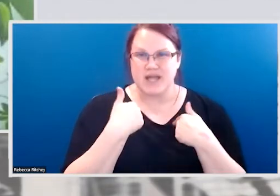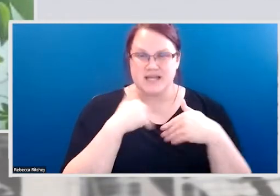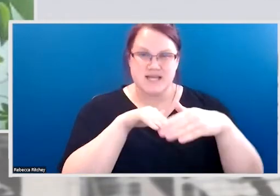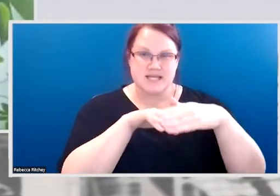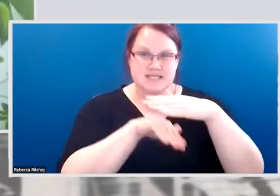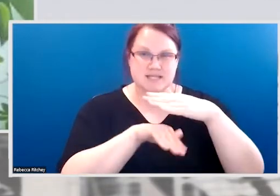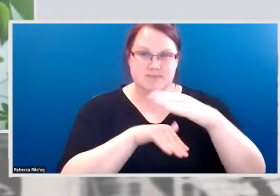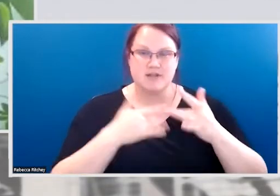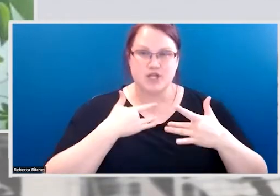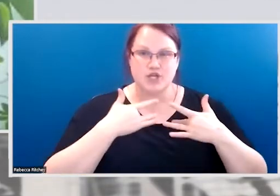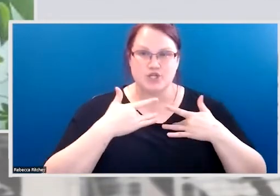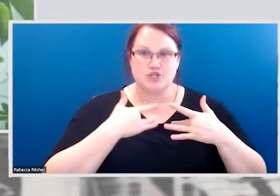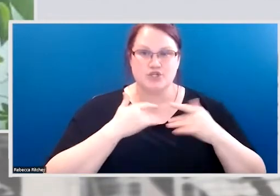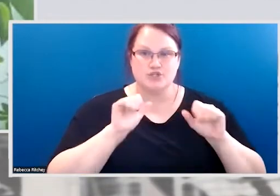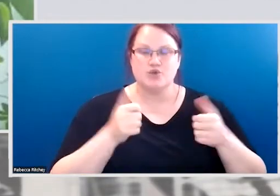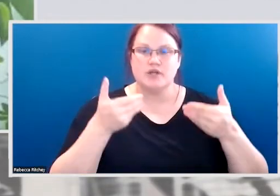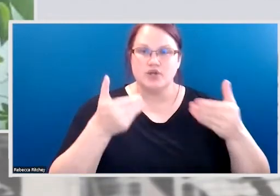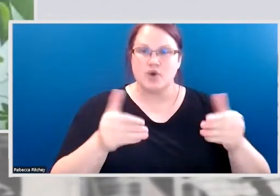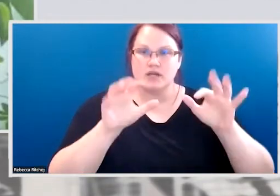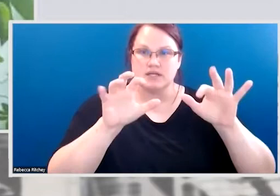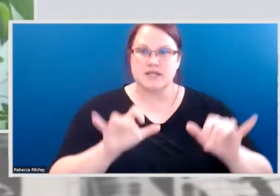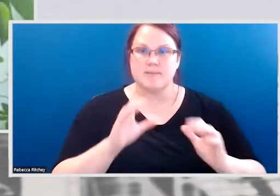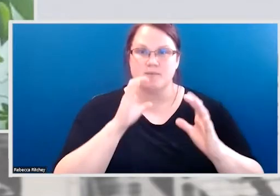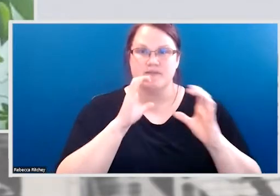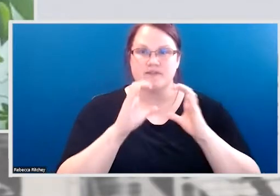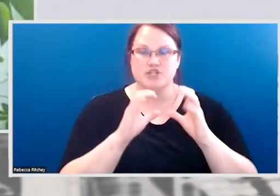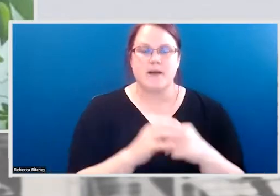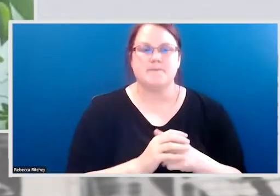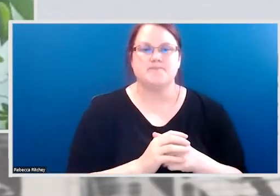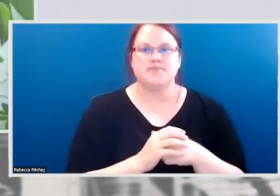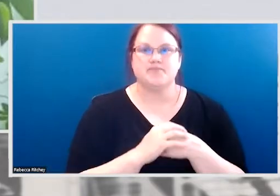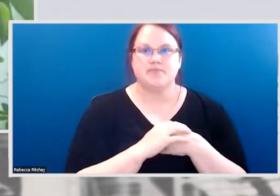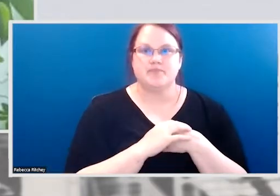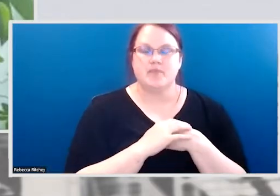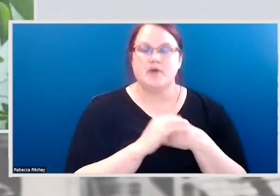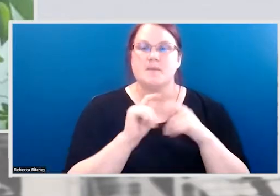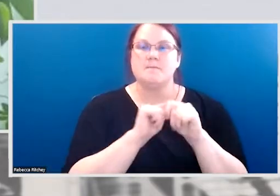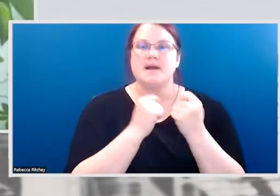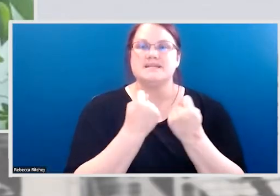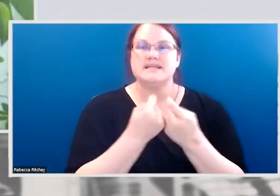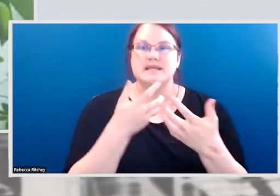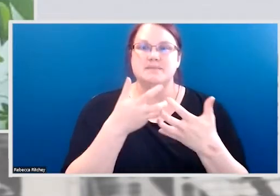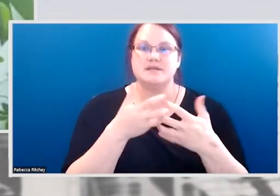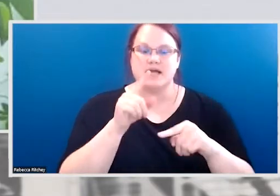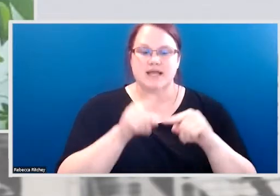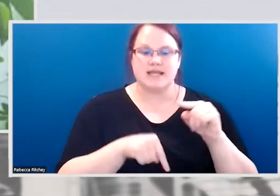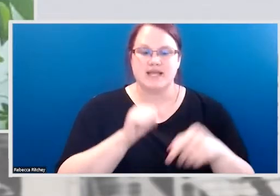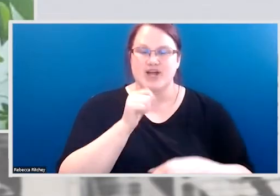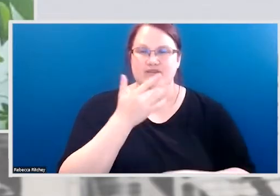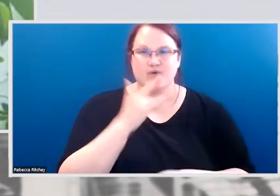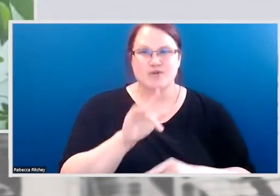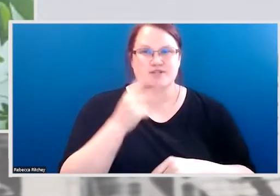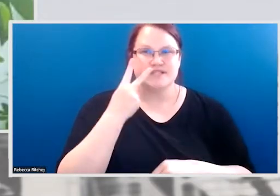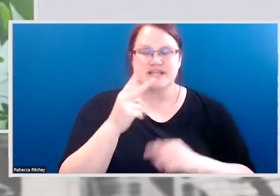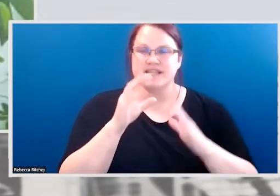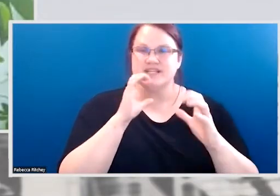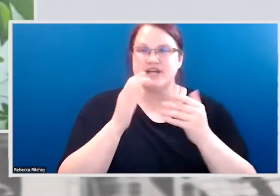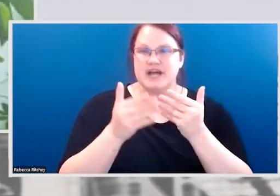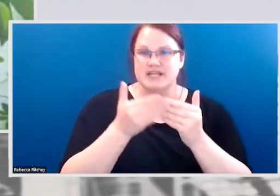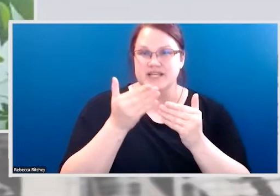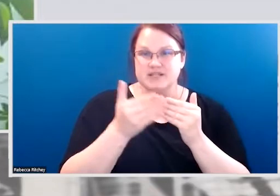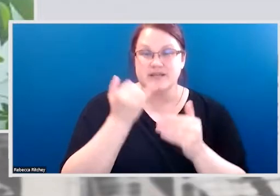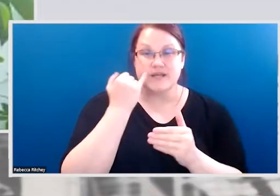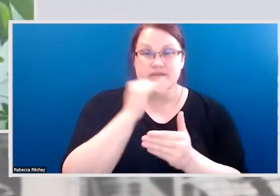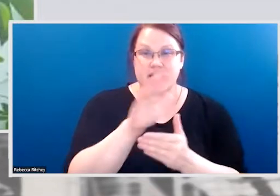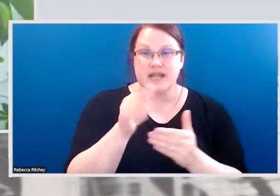accessibility concerns, feel free to put those in the chat. To my teammates, I unfortunately can't see the chat very easily. So if anything comes up that